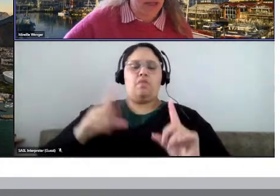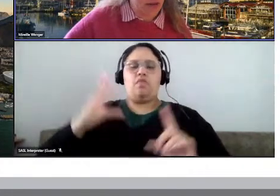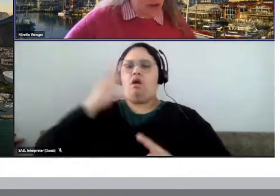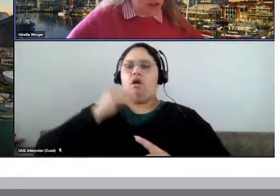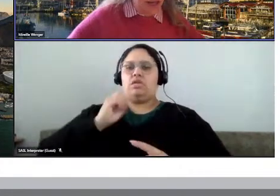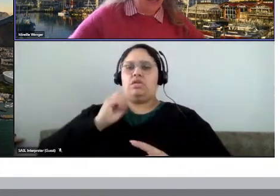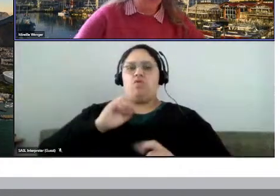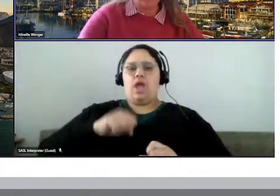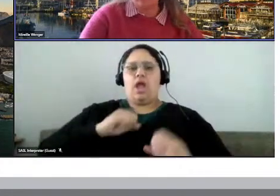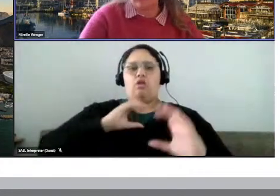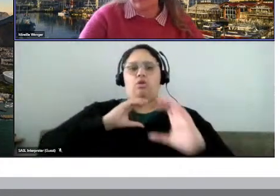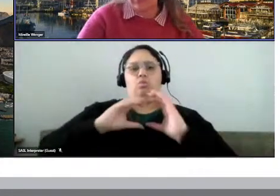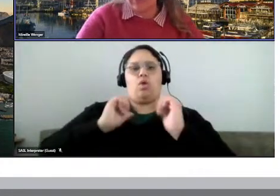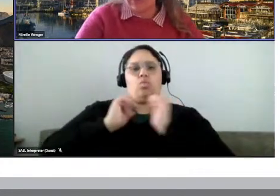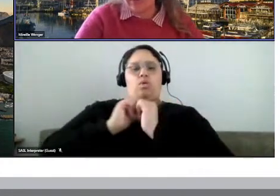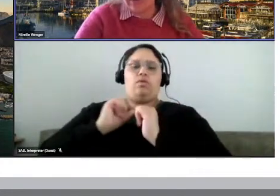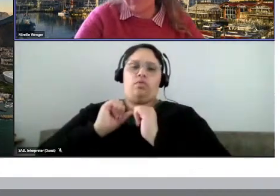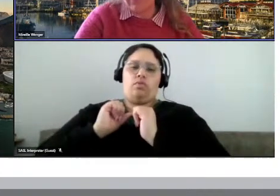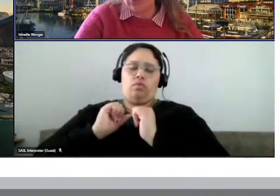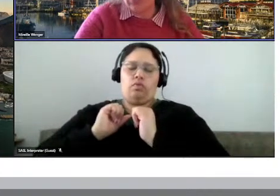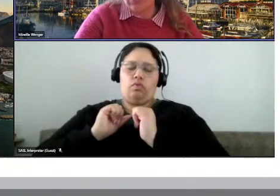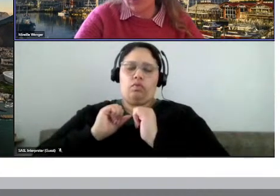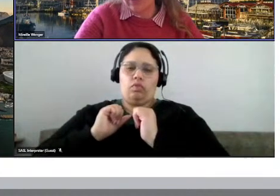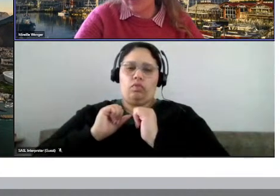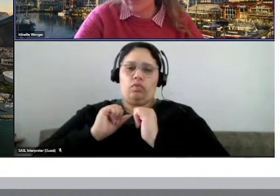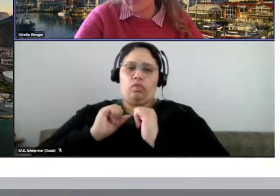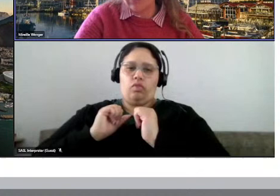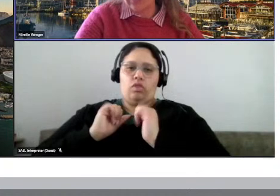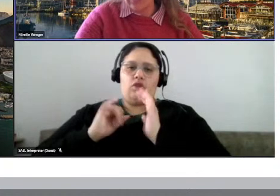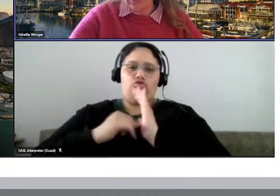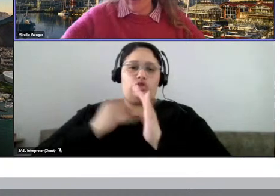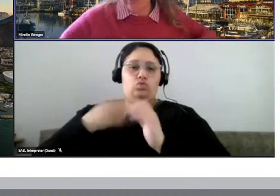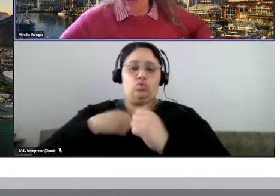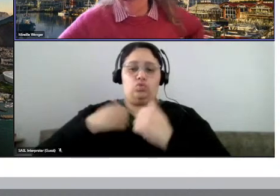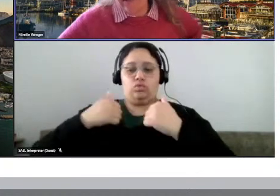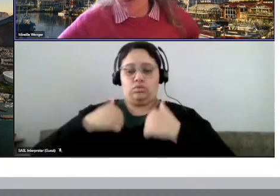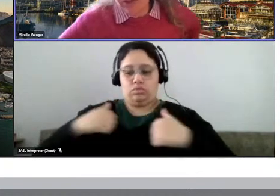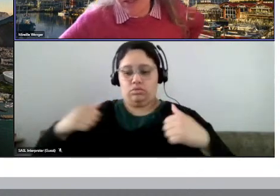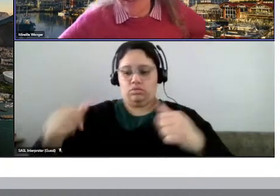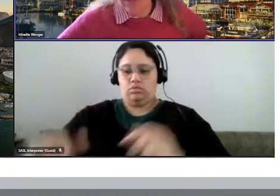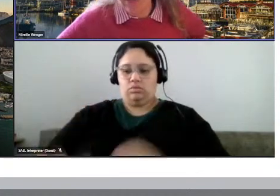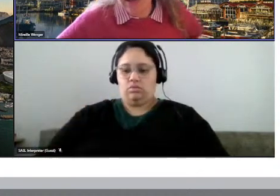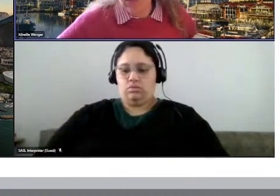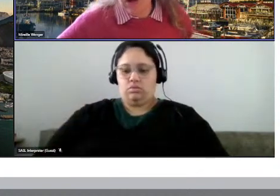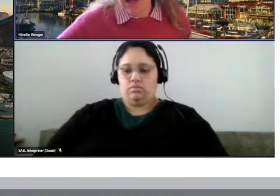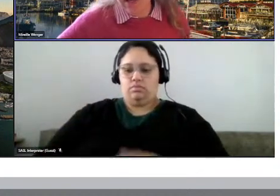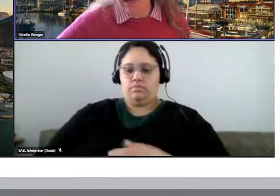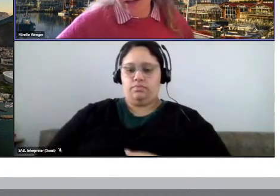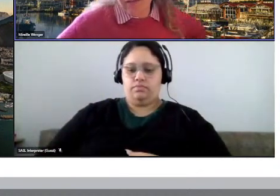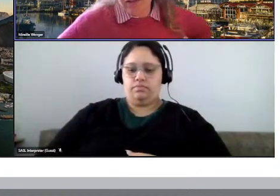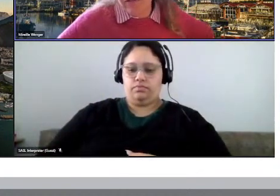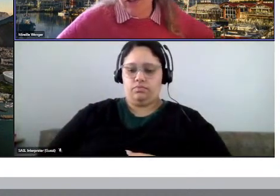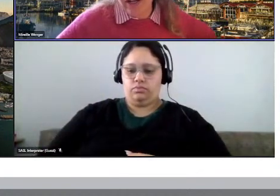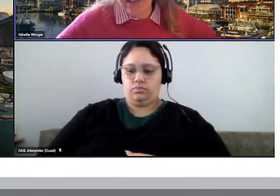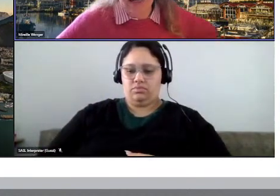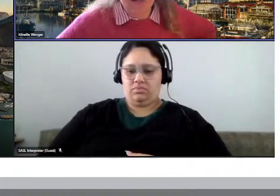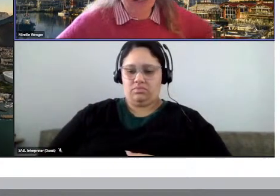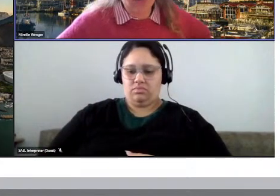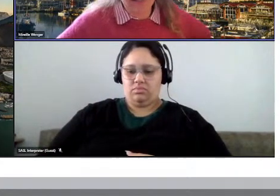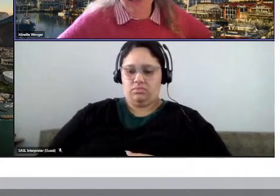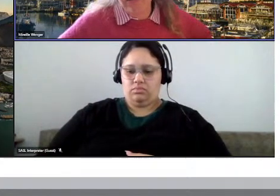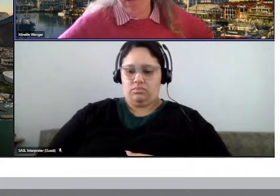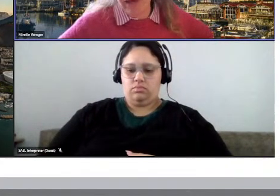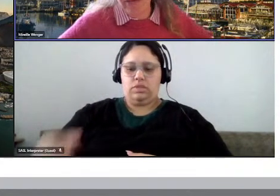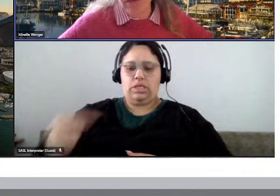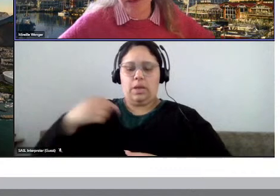if that could be communicated to the to ourselves, and then we'll present it in that way. If you'd like it